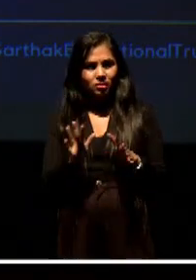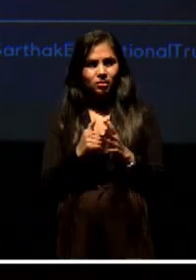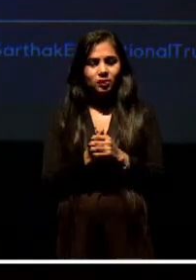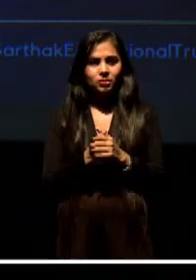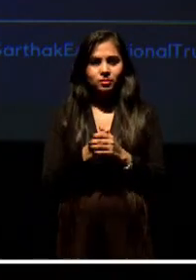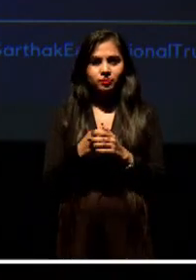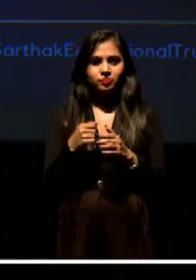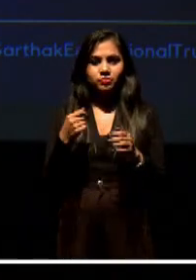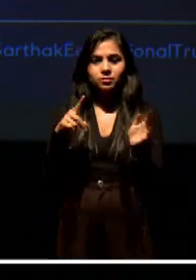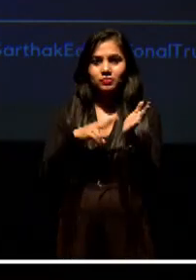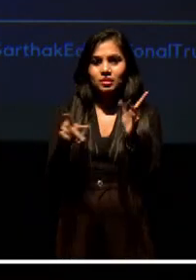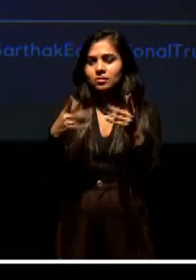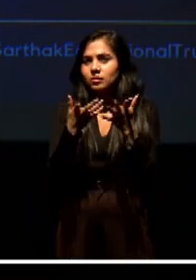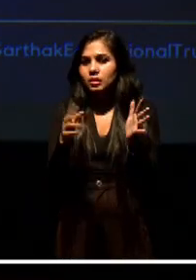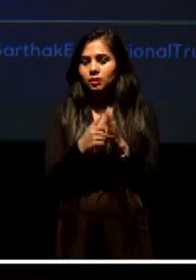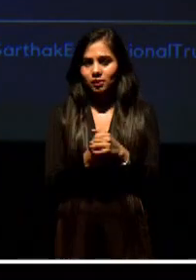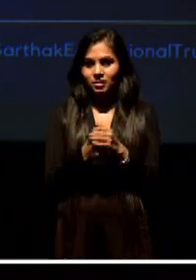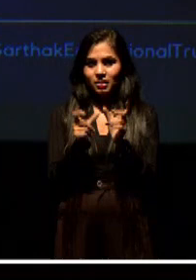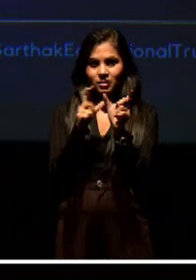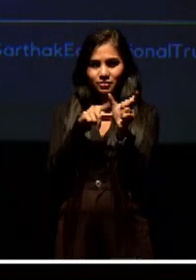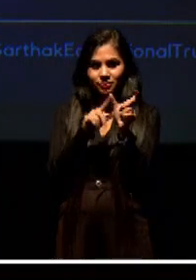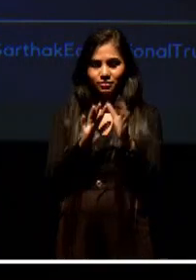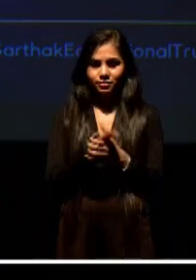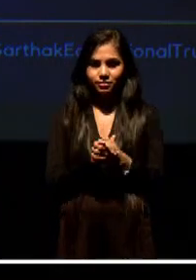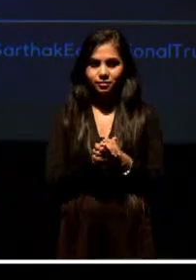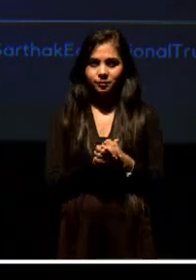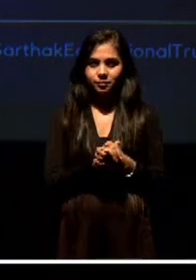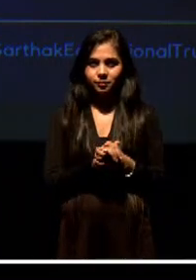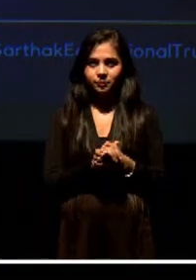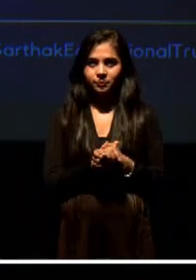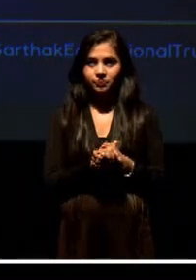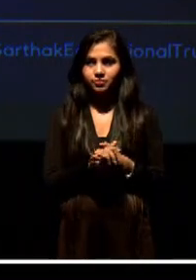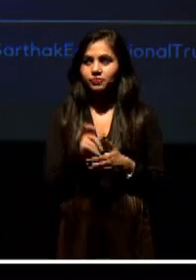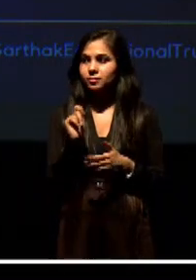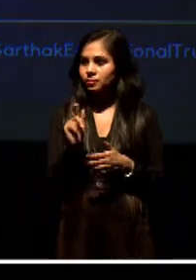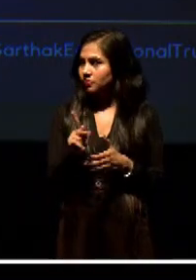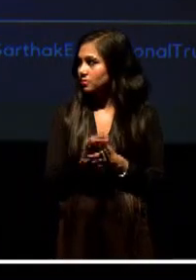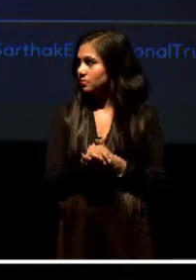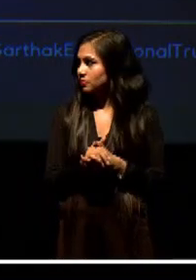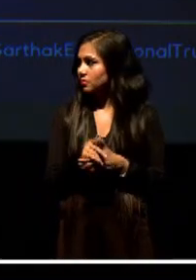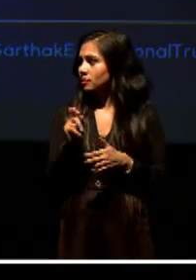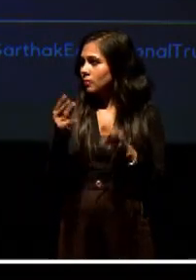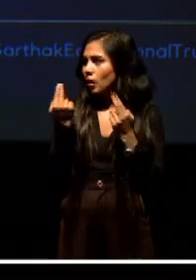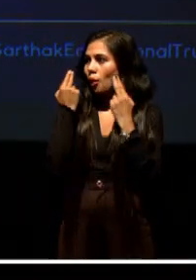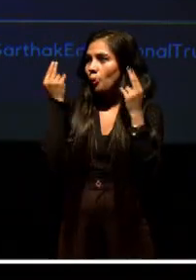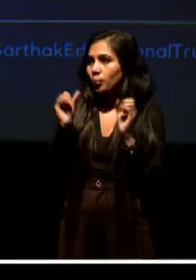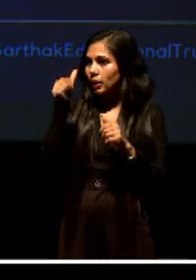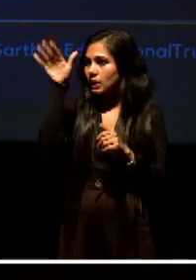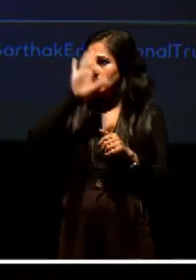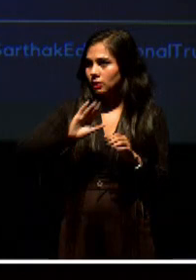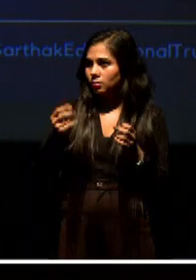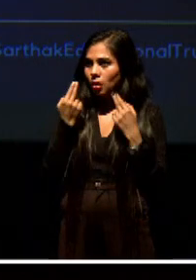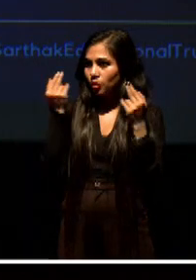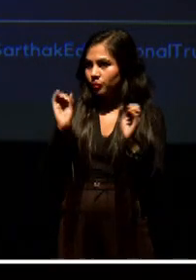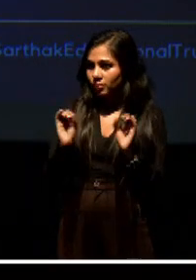Neuralink? Any one of you? Just raise your hand. Okay, it's probably not that popular right now in India. I mean, it's probably not